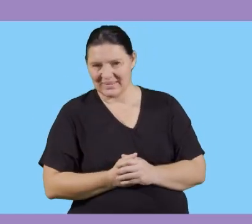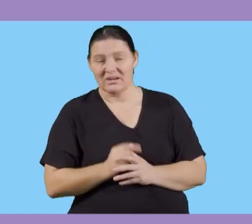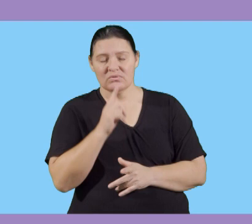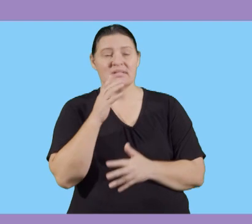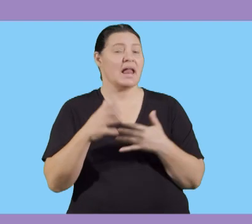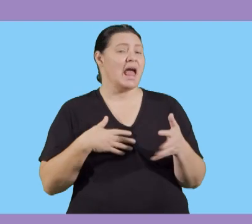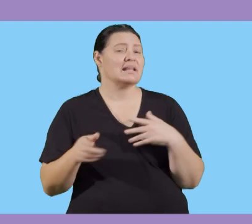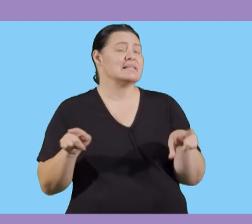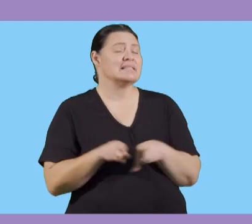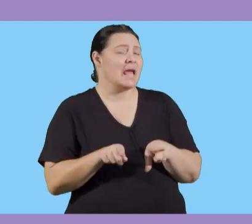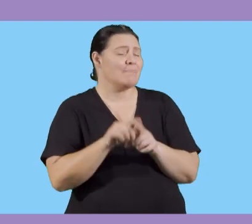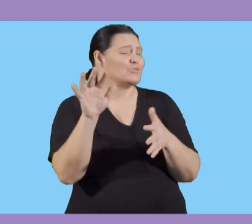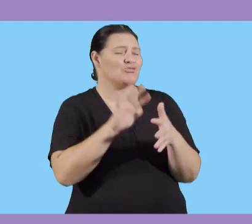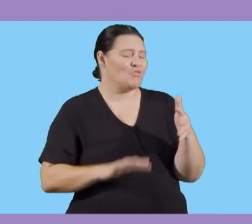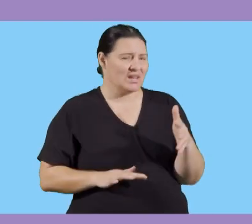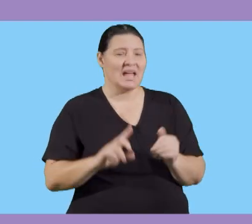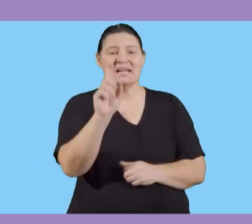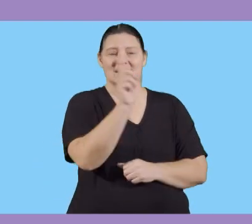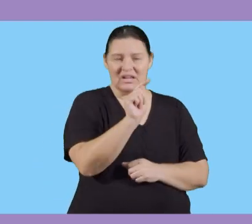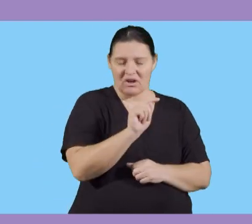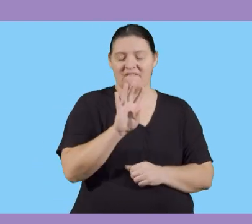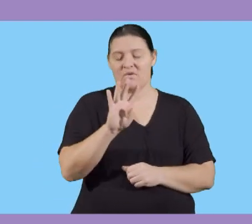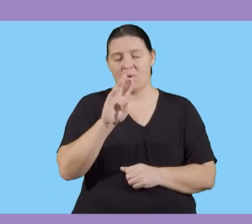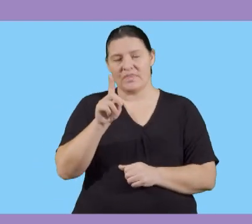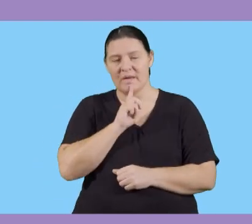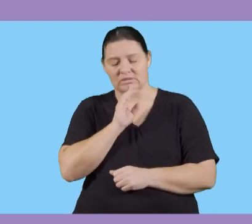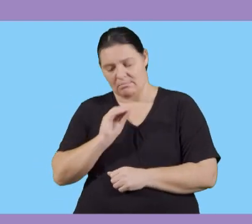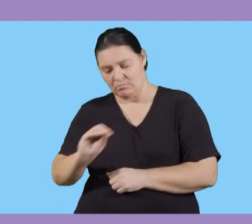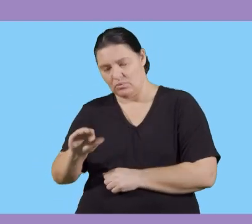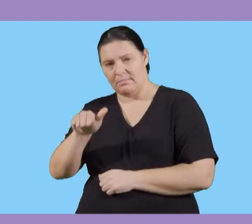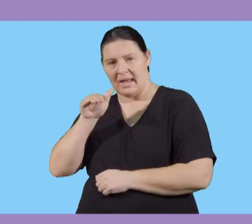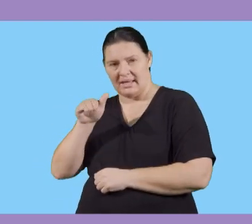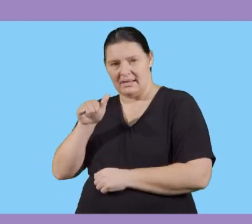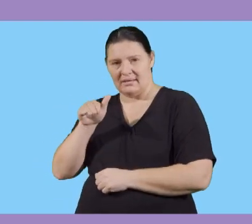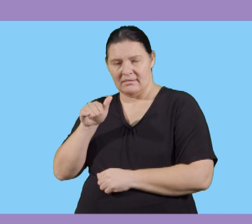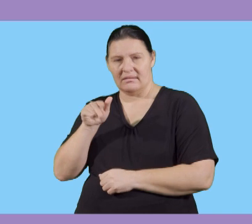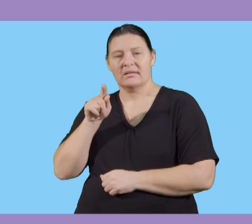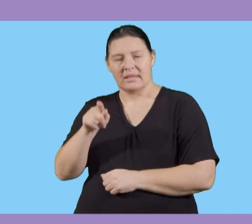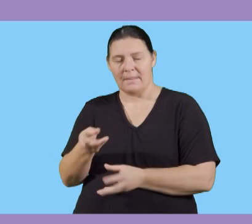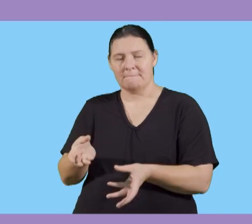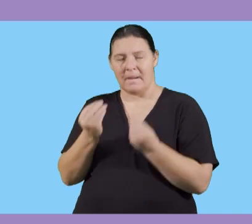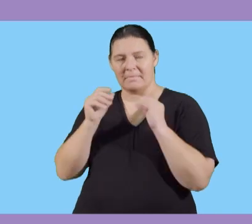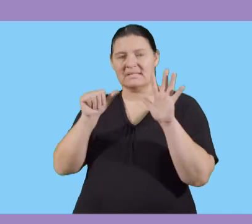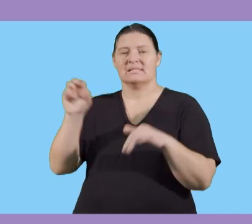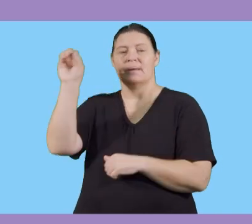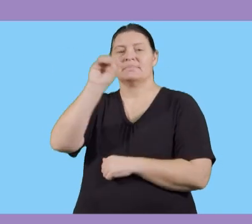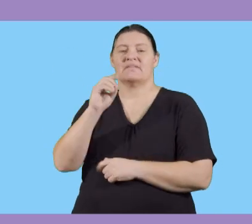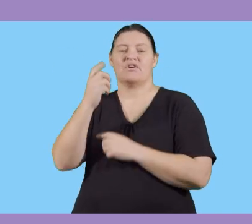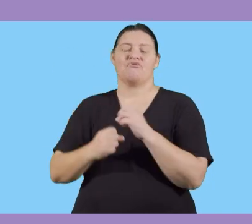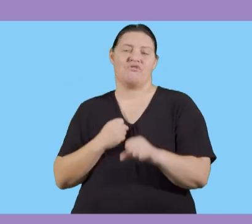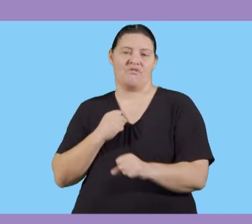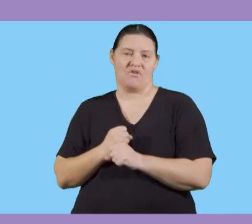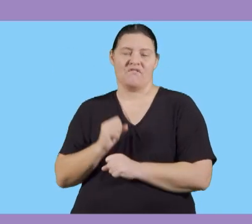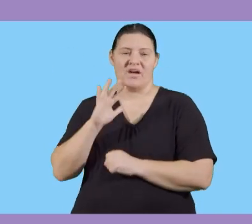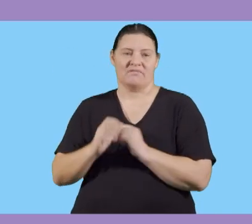same scenario. Tasha putting 4,000 in the bank and then 6% per annum for 5